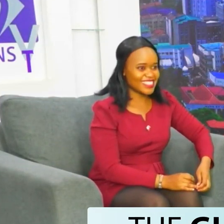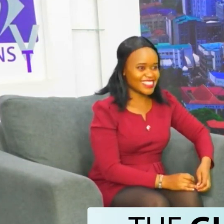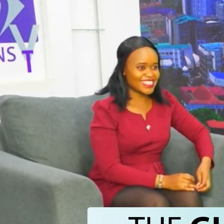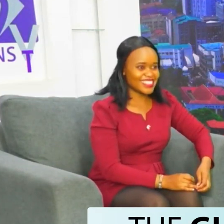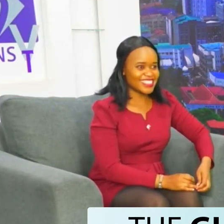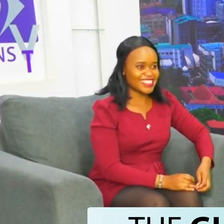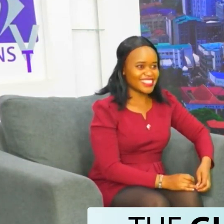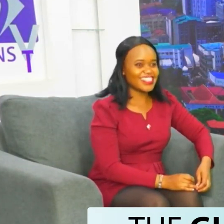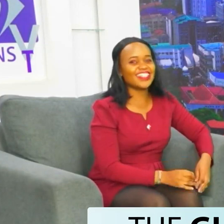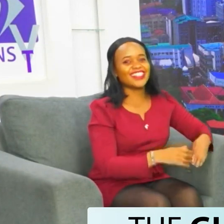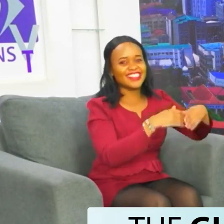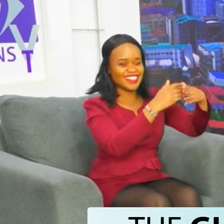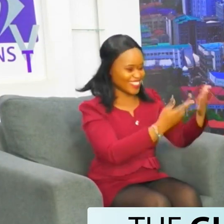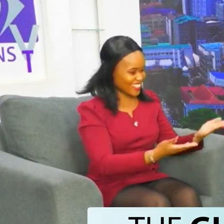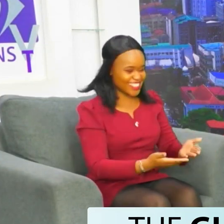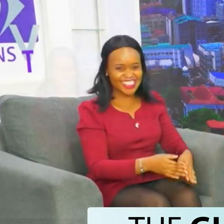Thank you.